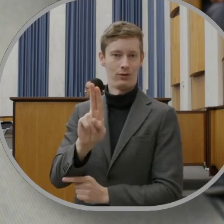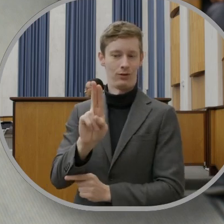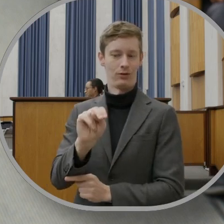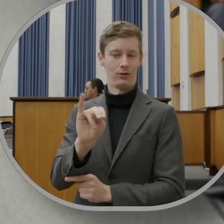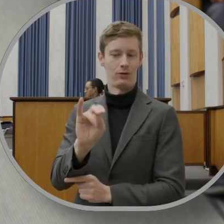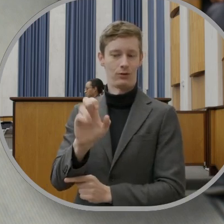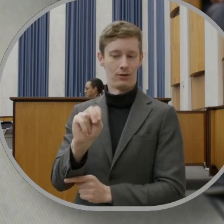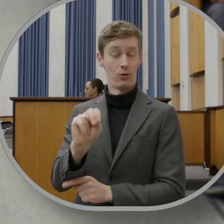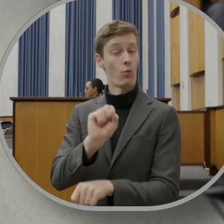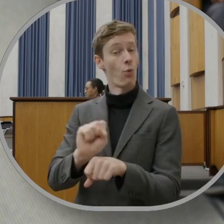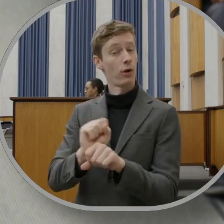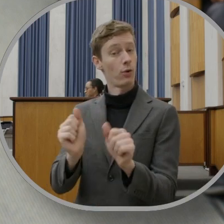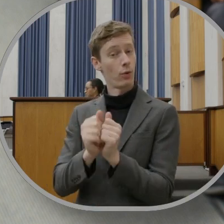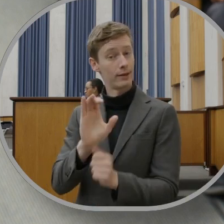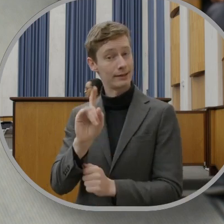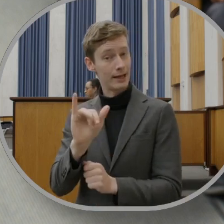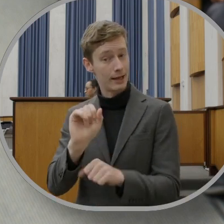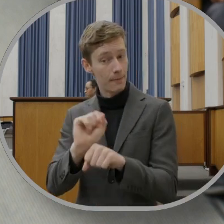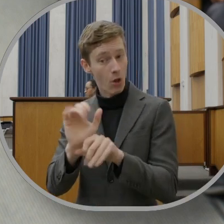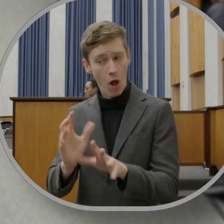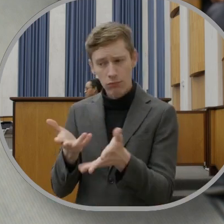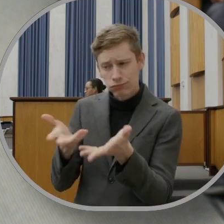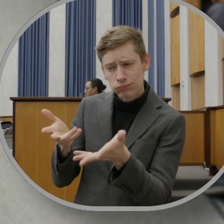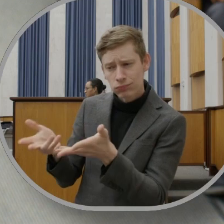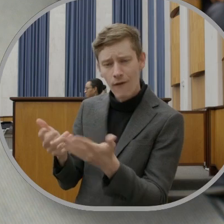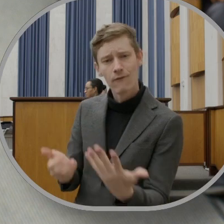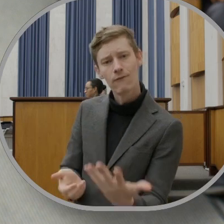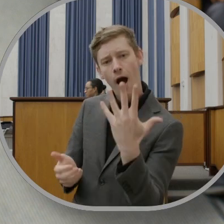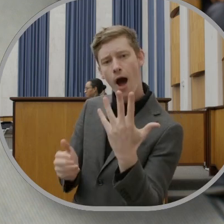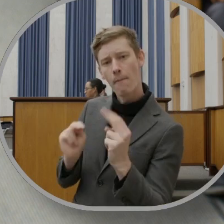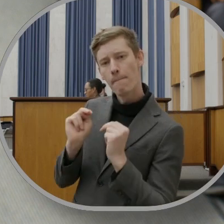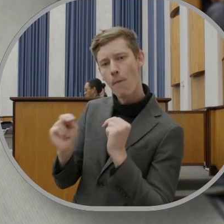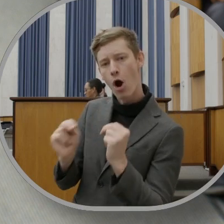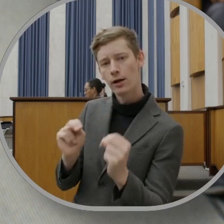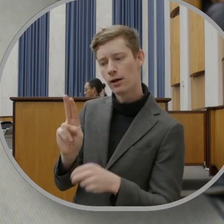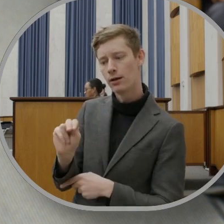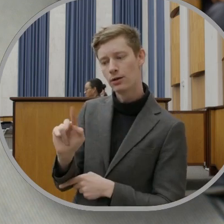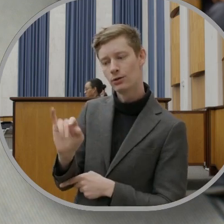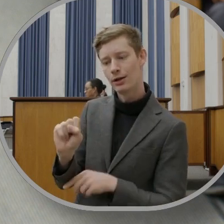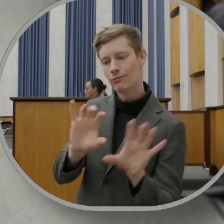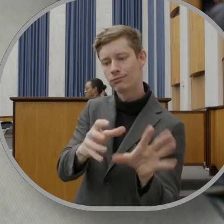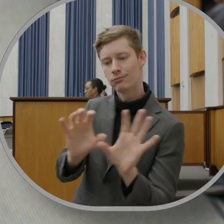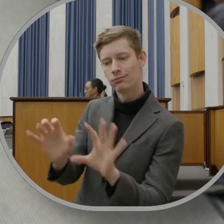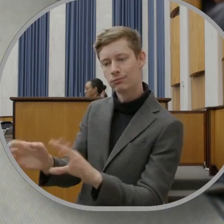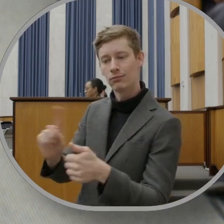our employees, we established 5 bargaining units. Police, represented by